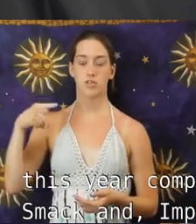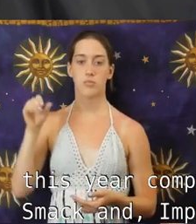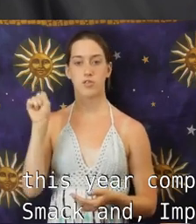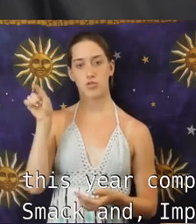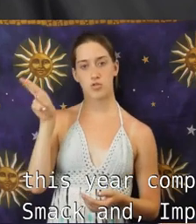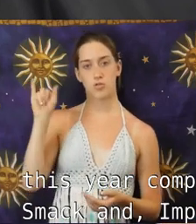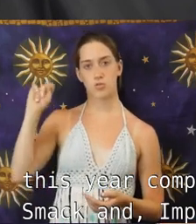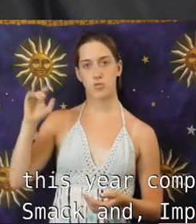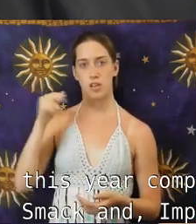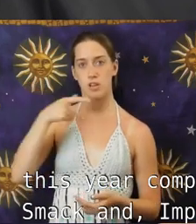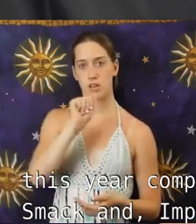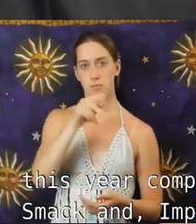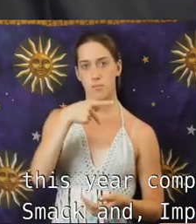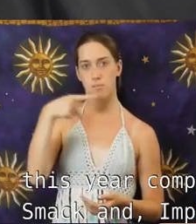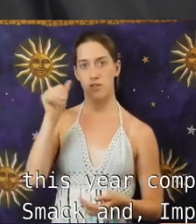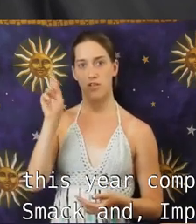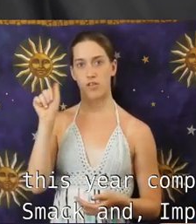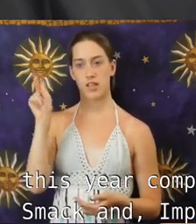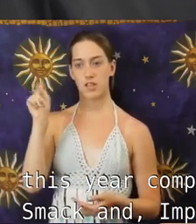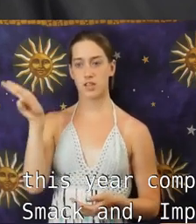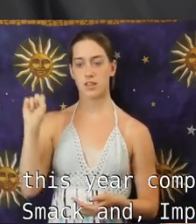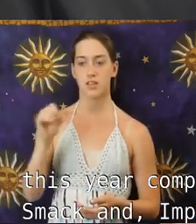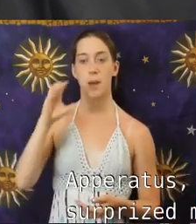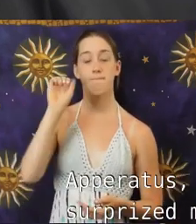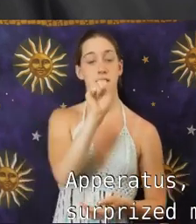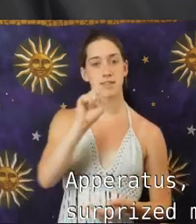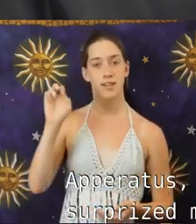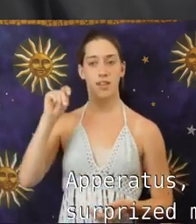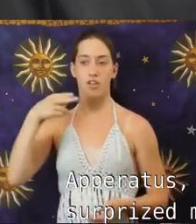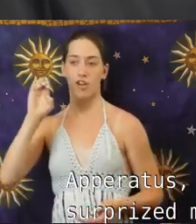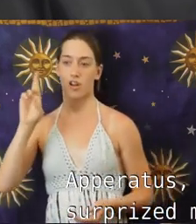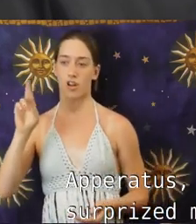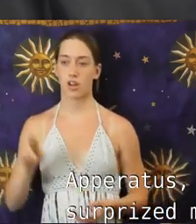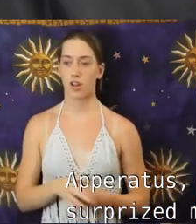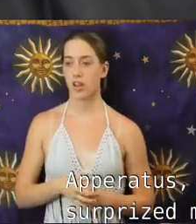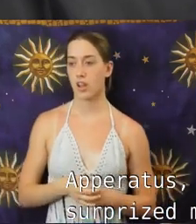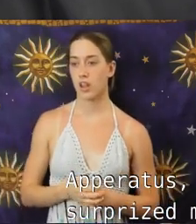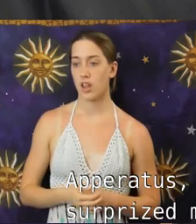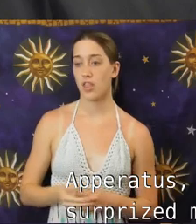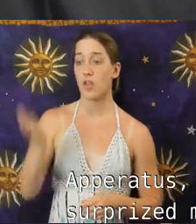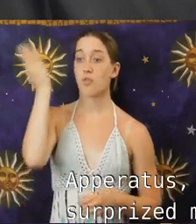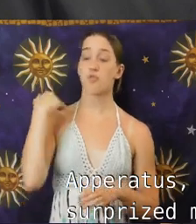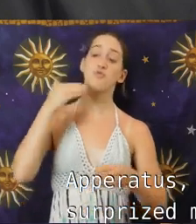last year. Who else played? Red Jumpsuit Apparatus.